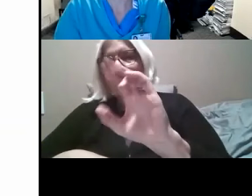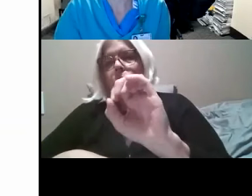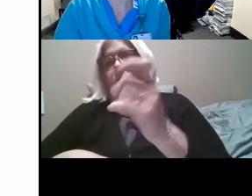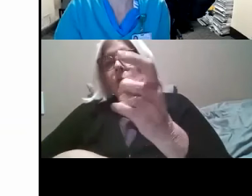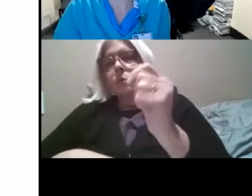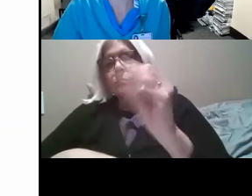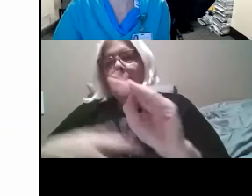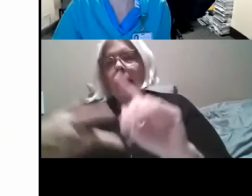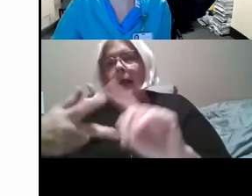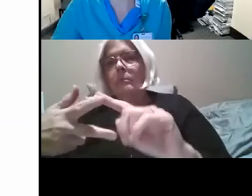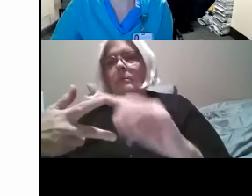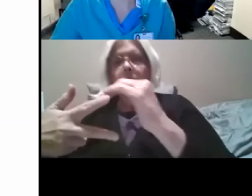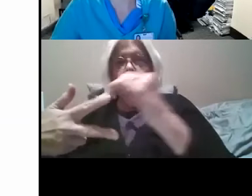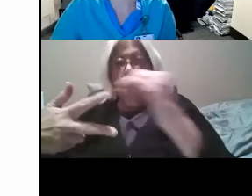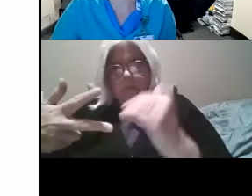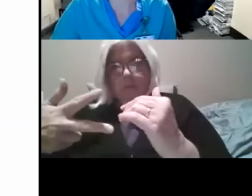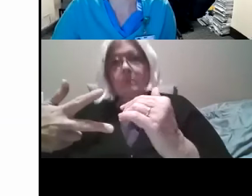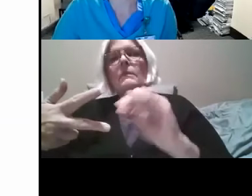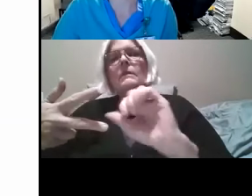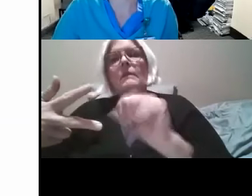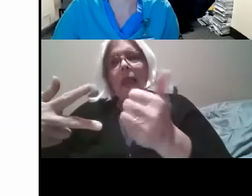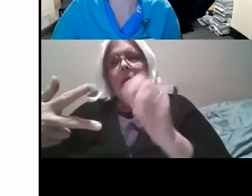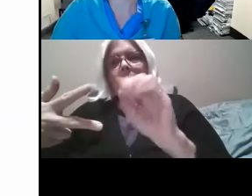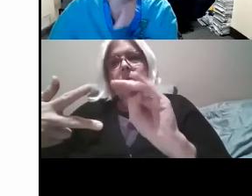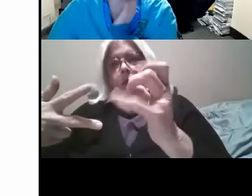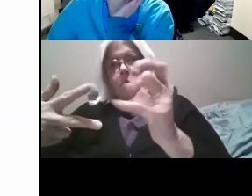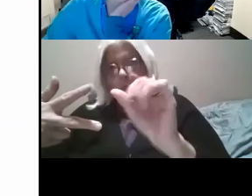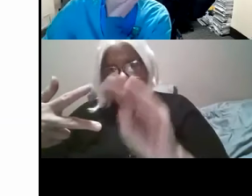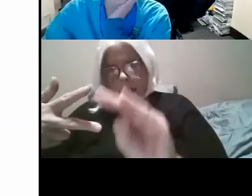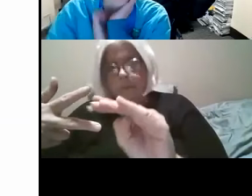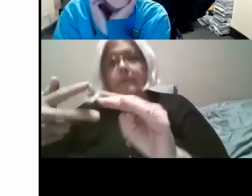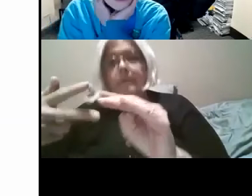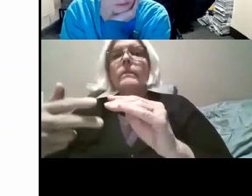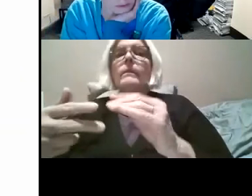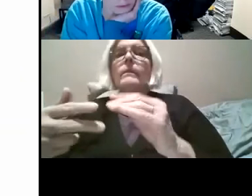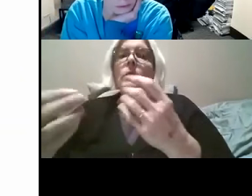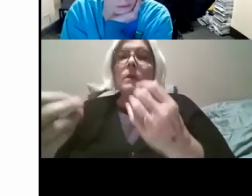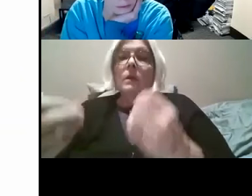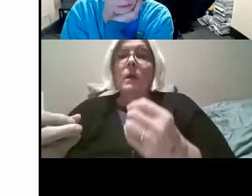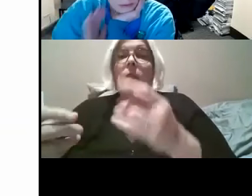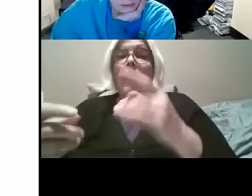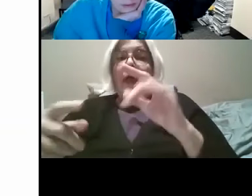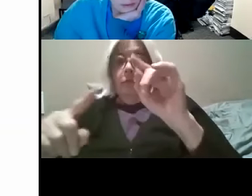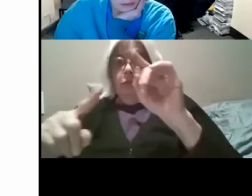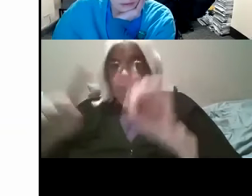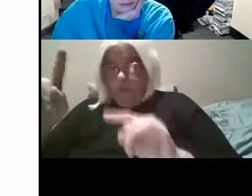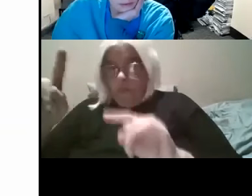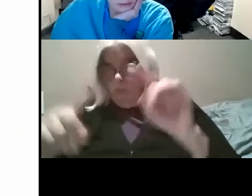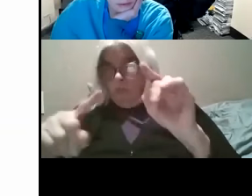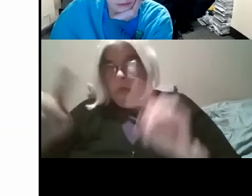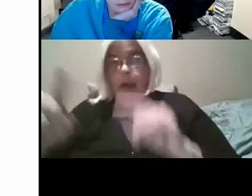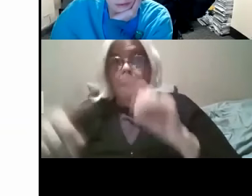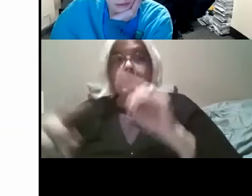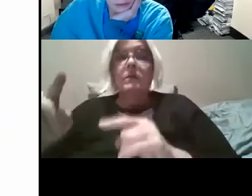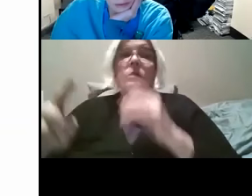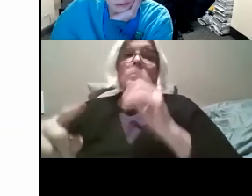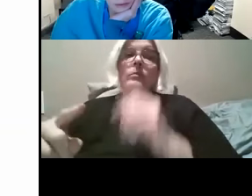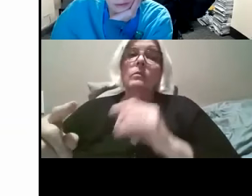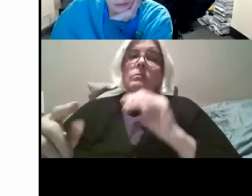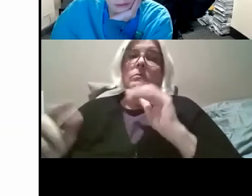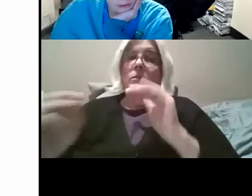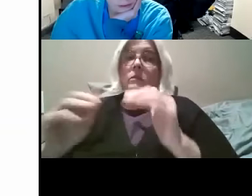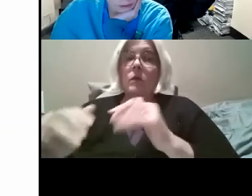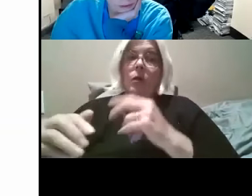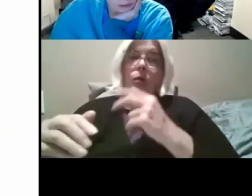randomized kids in this group in a 2-to-1 fashion. So there was